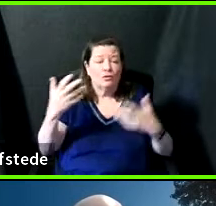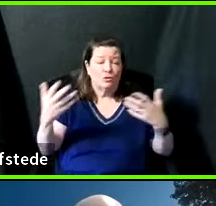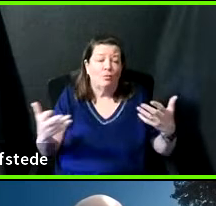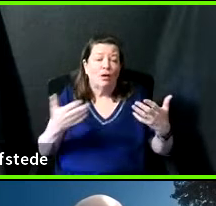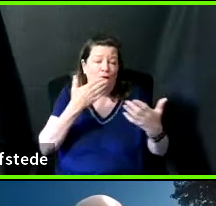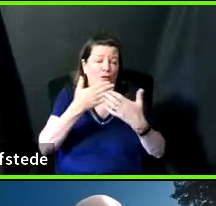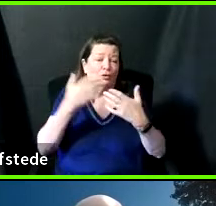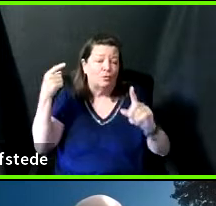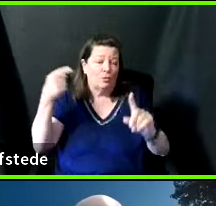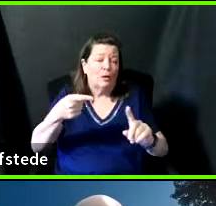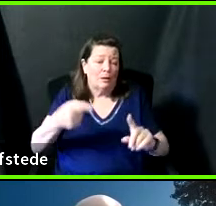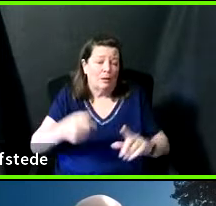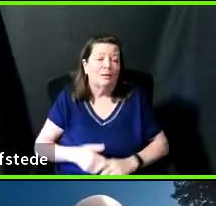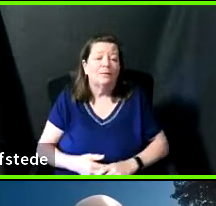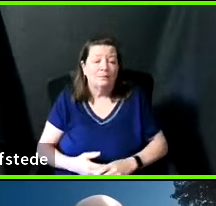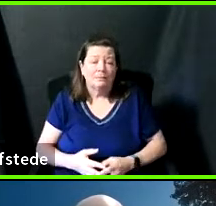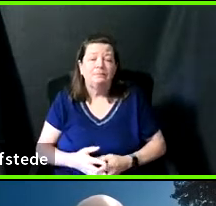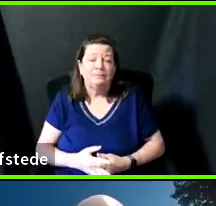point.